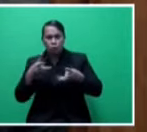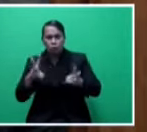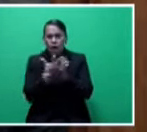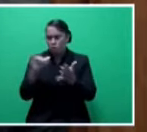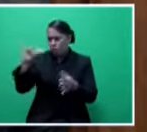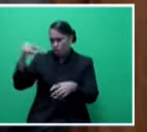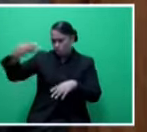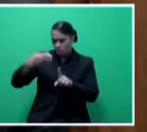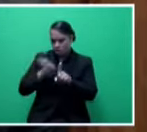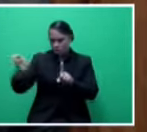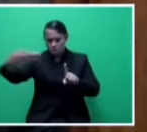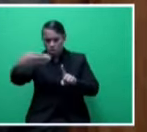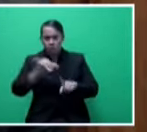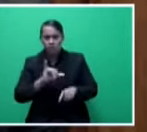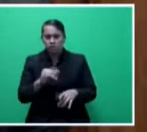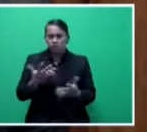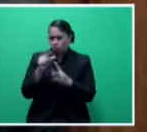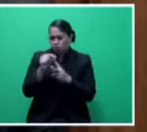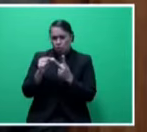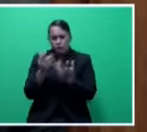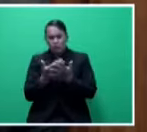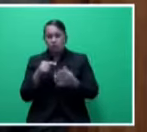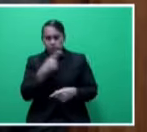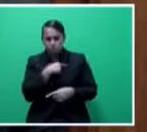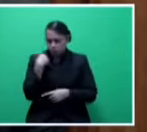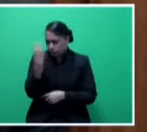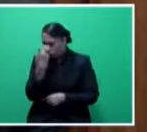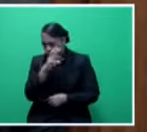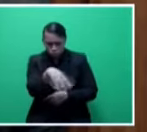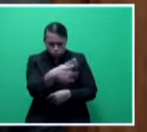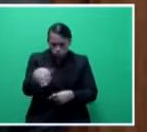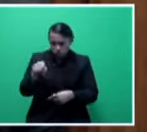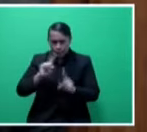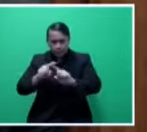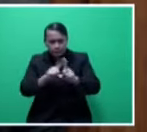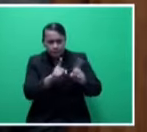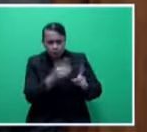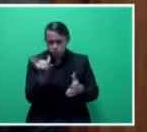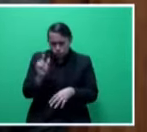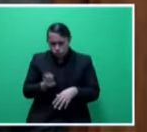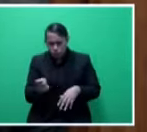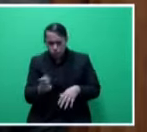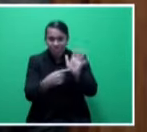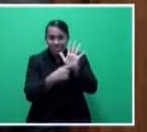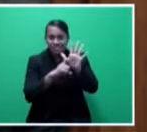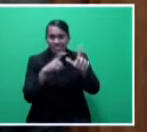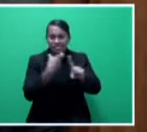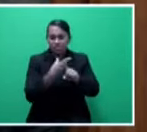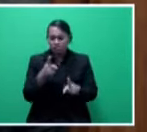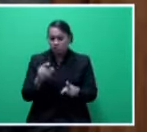various forums. I kept track of these various proposed cyclone tracks. However, at the end of the day, the cyclone